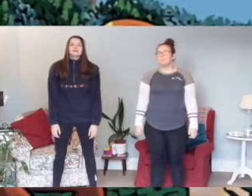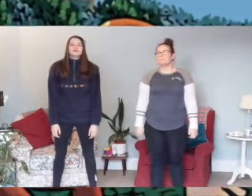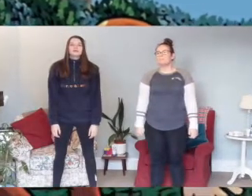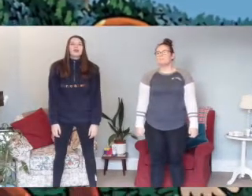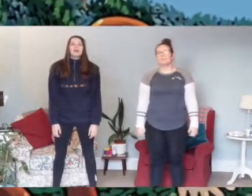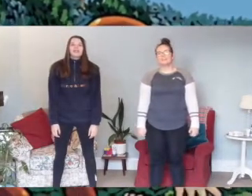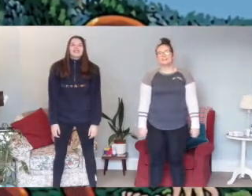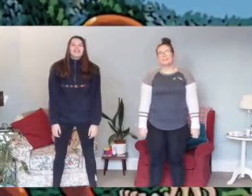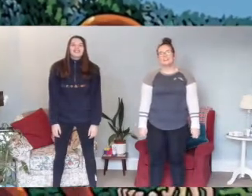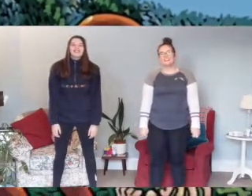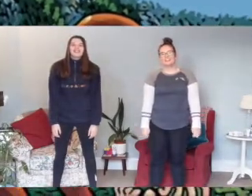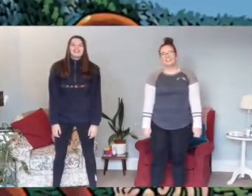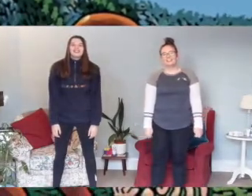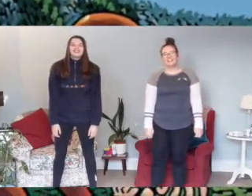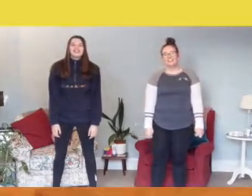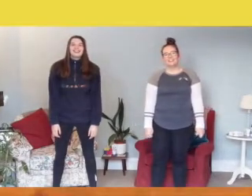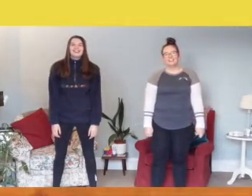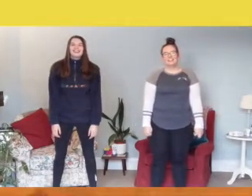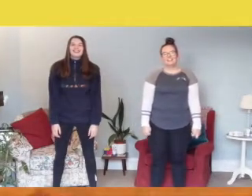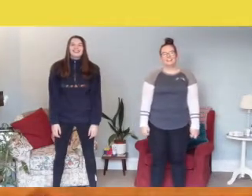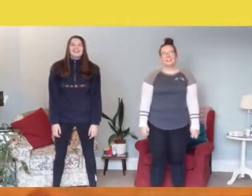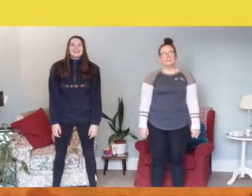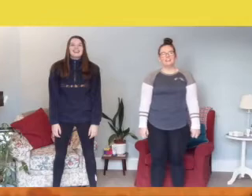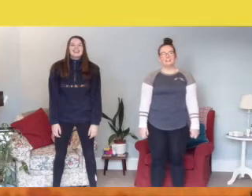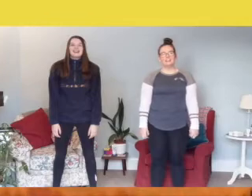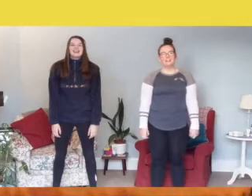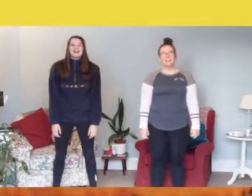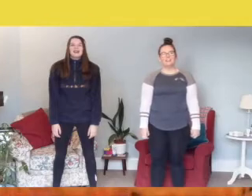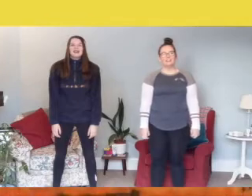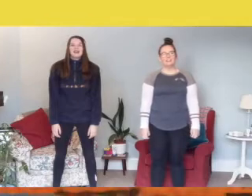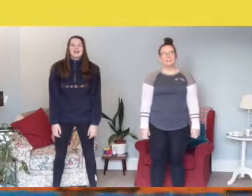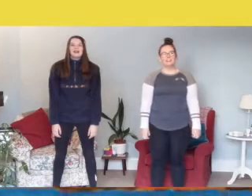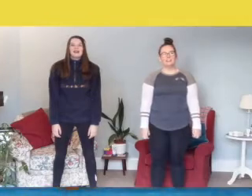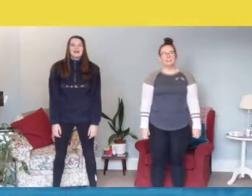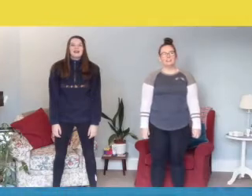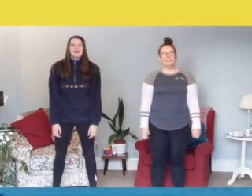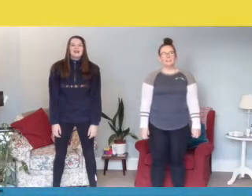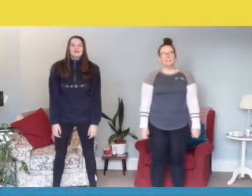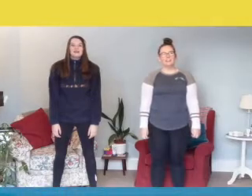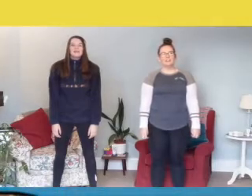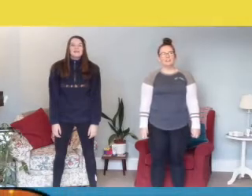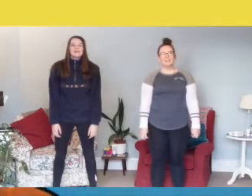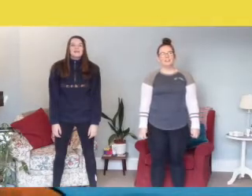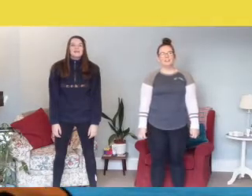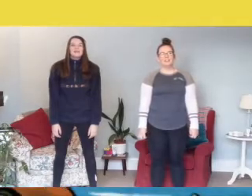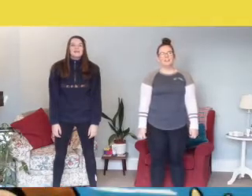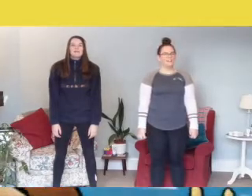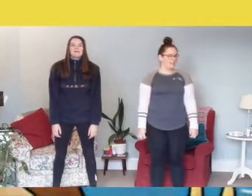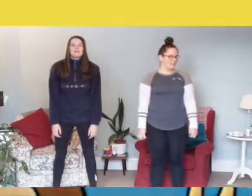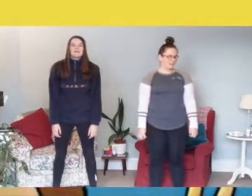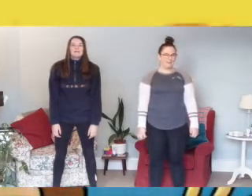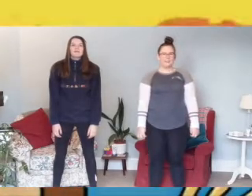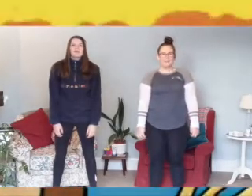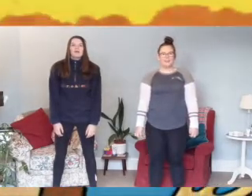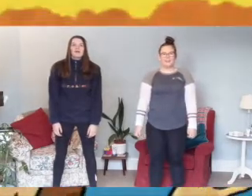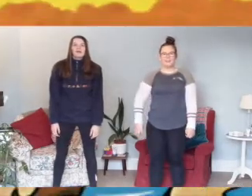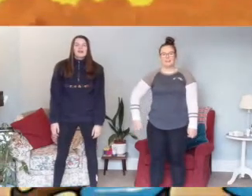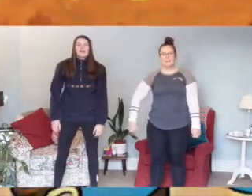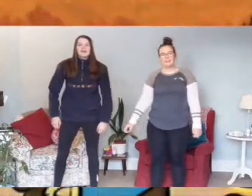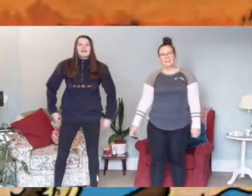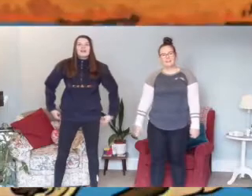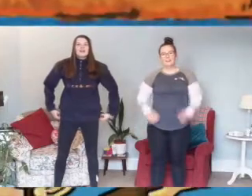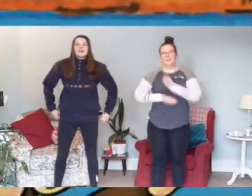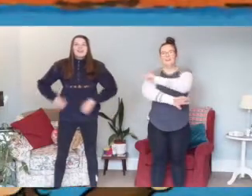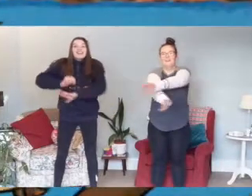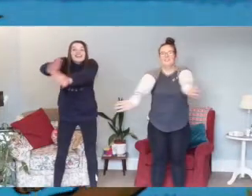and scampered up a palm tree. When the others had walked away and she thought no one was looking, she started to throw lumps of mud